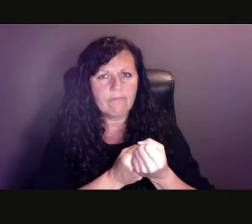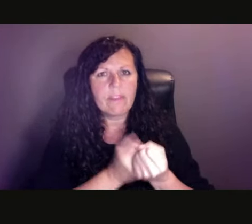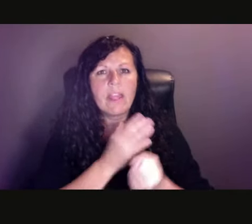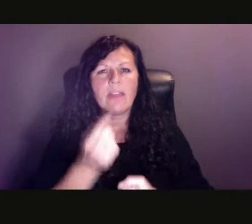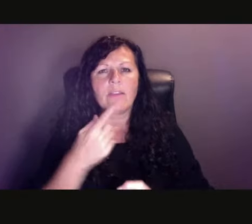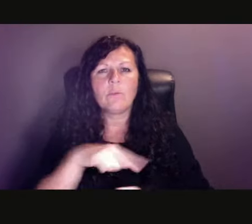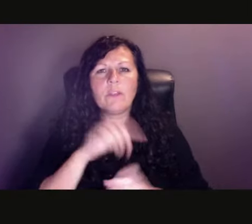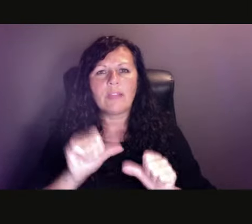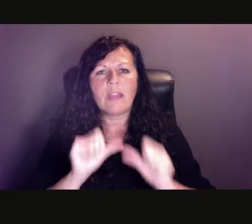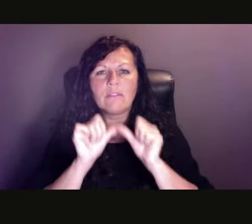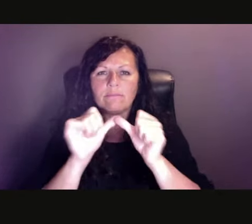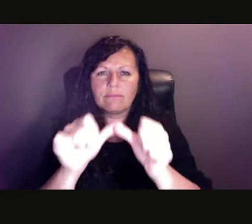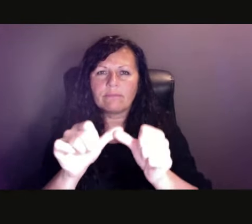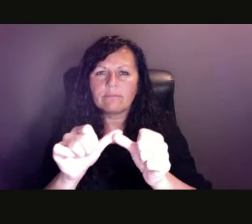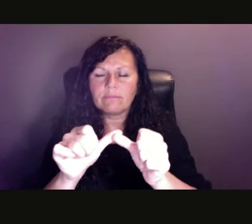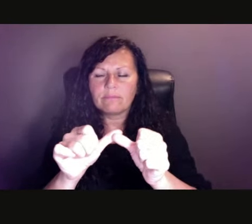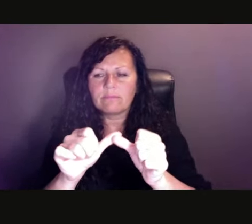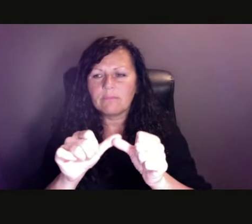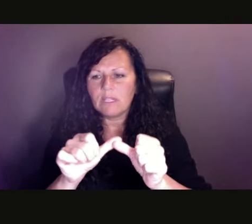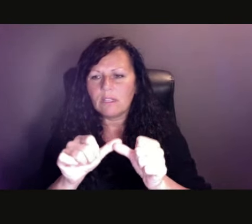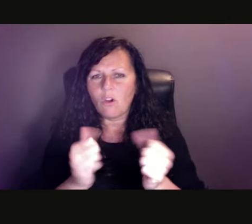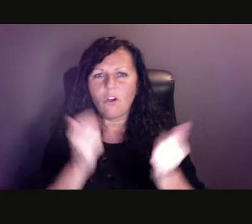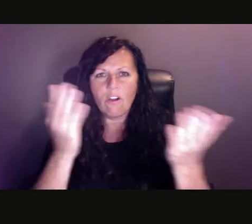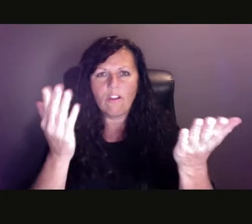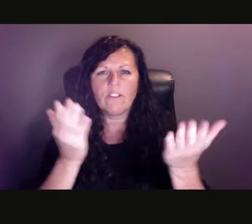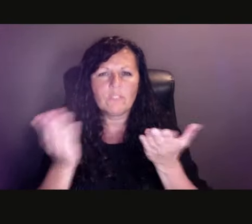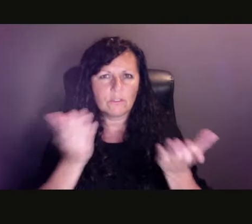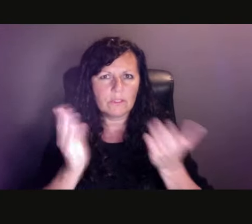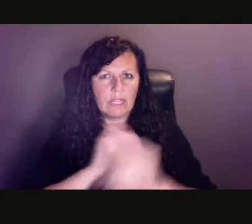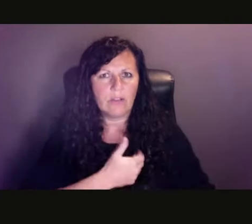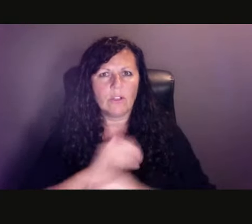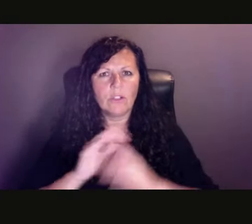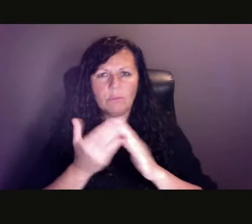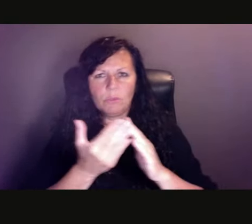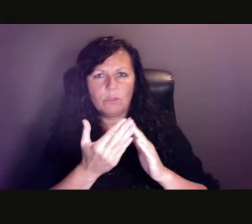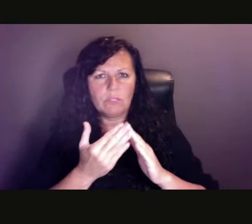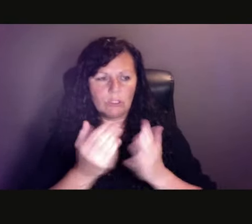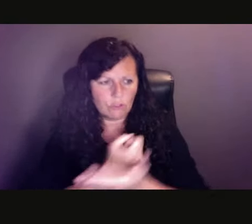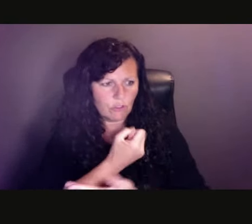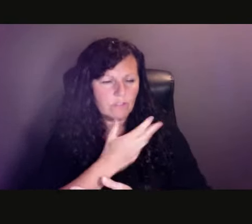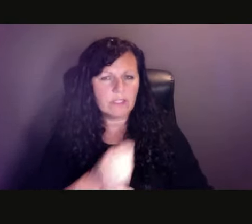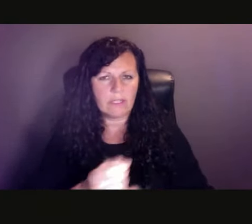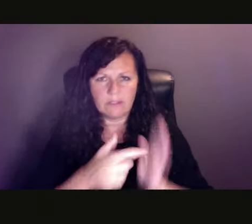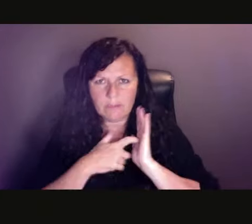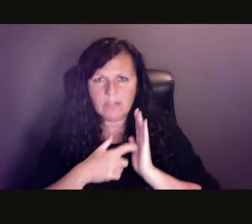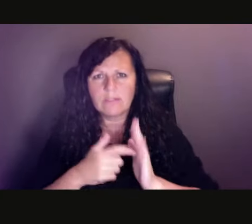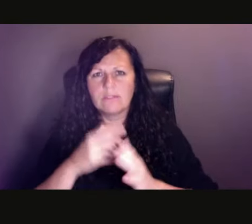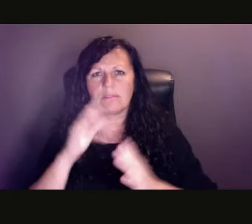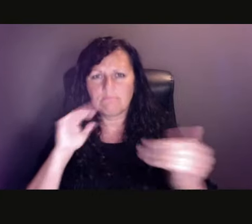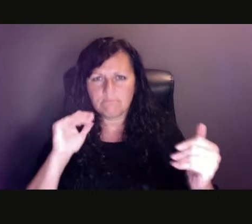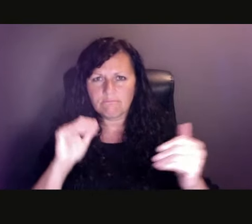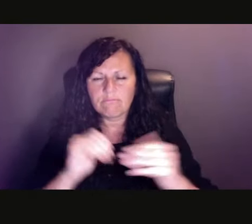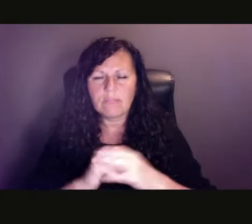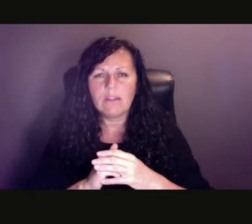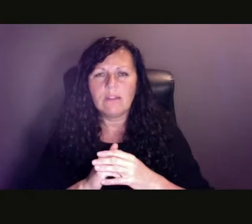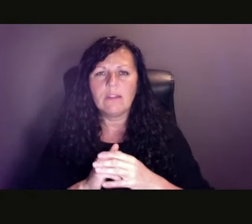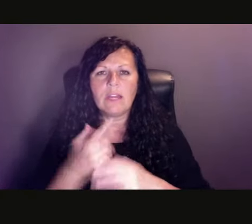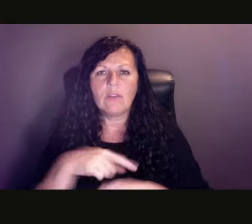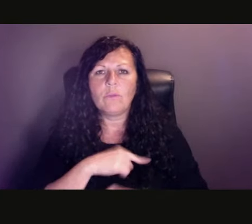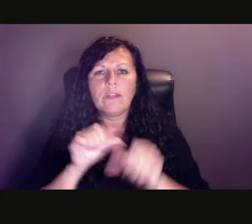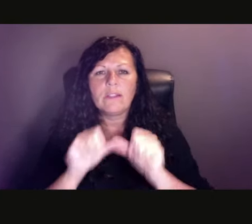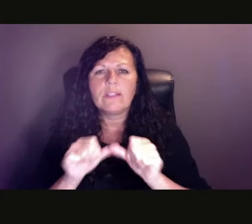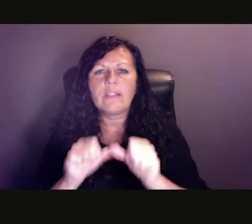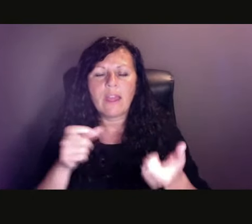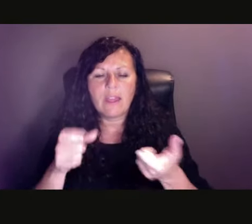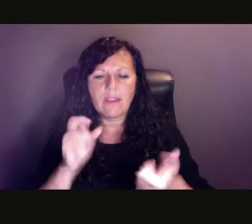to give the services that our community deserves and demands, that we can continue to handle